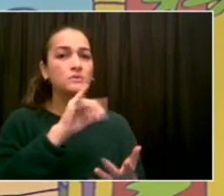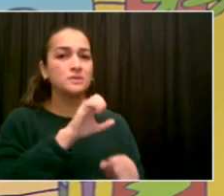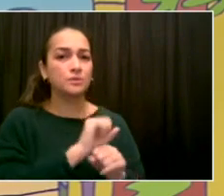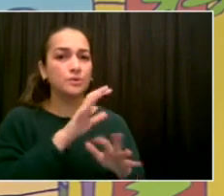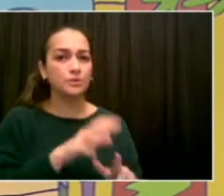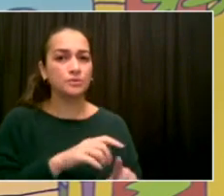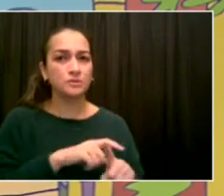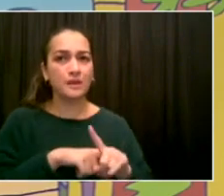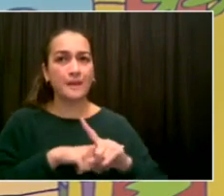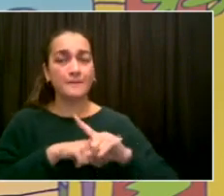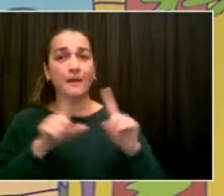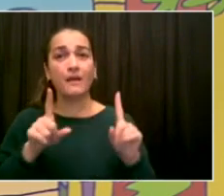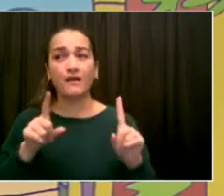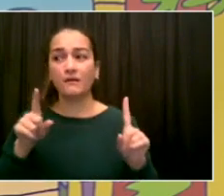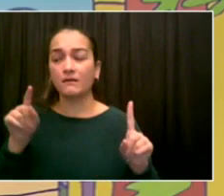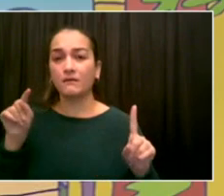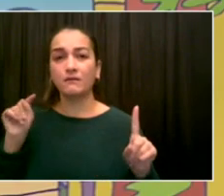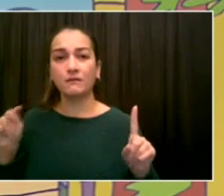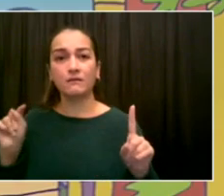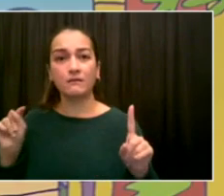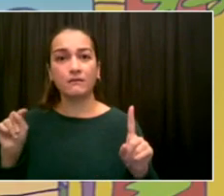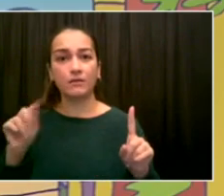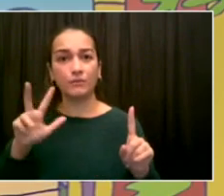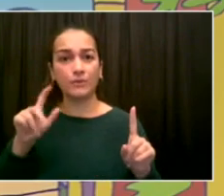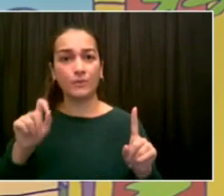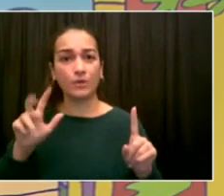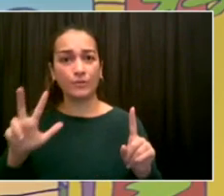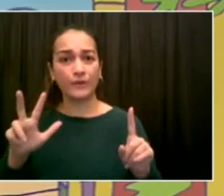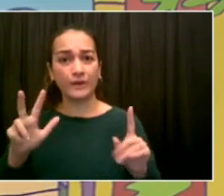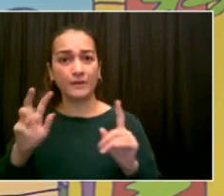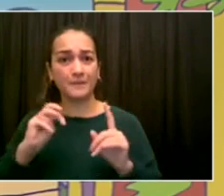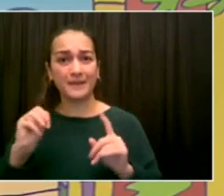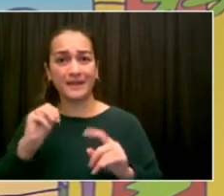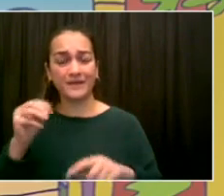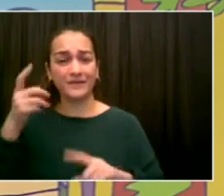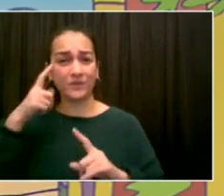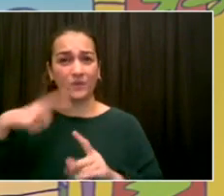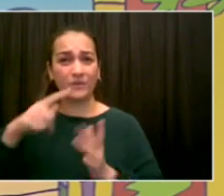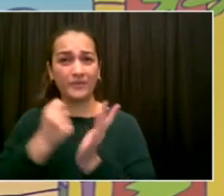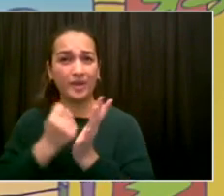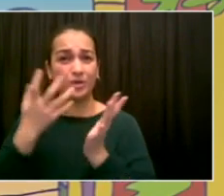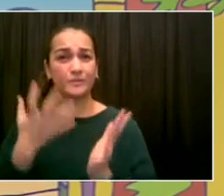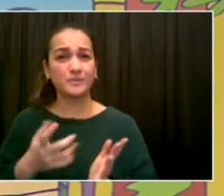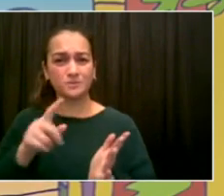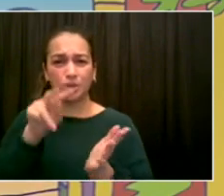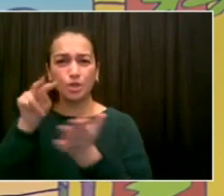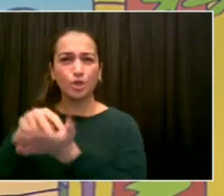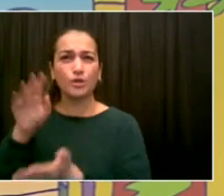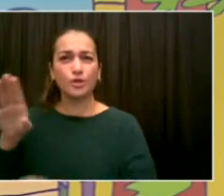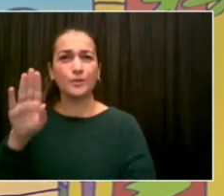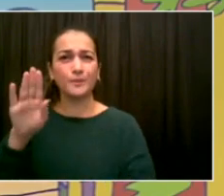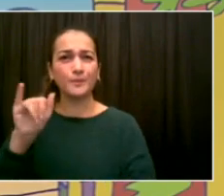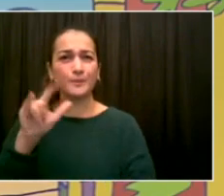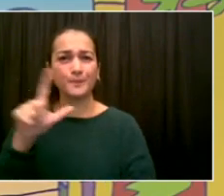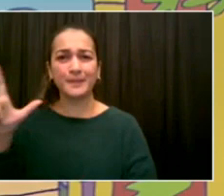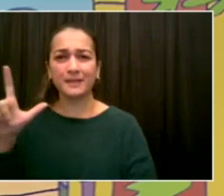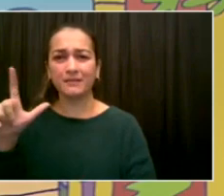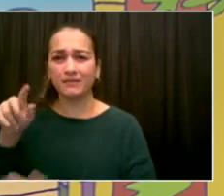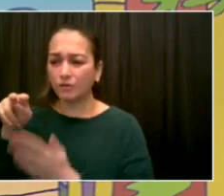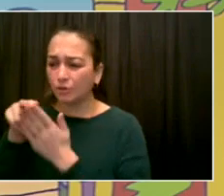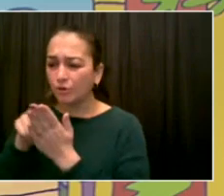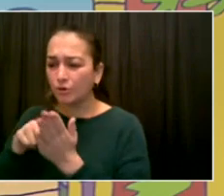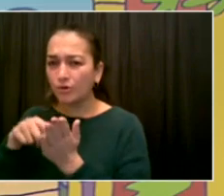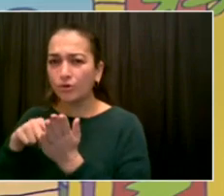health department follow up with you on that. Look, what they did was disgusting and immoral in the middle of a pandemic to